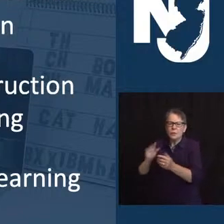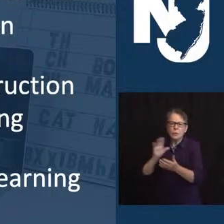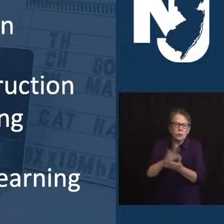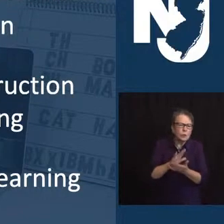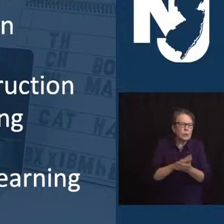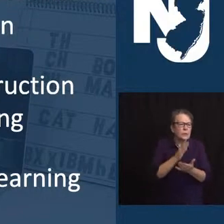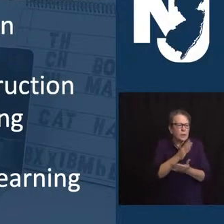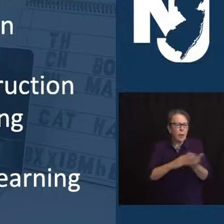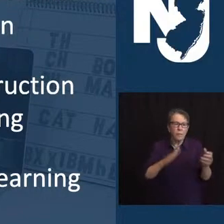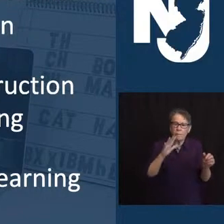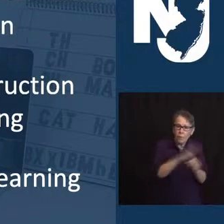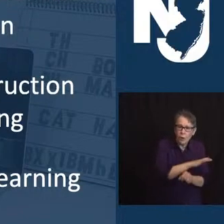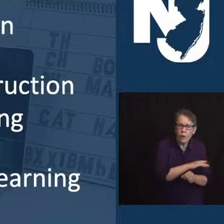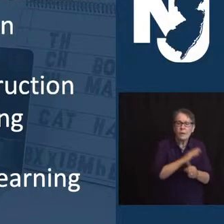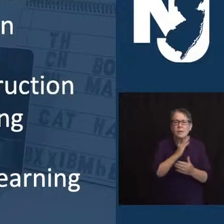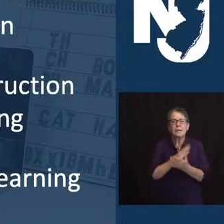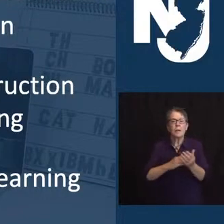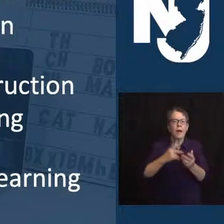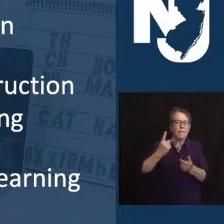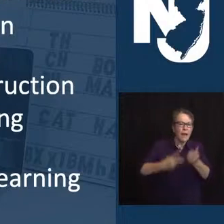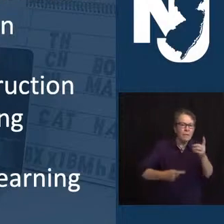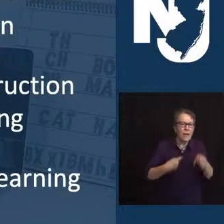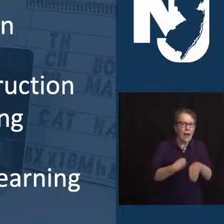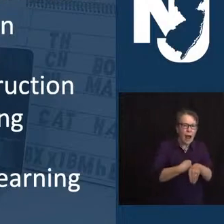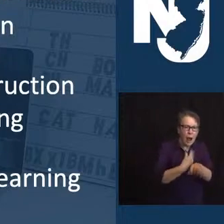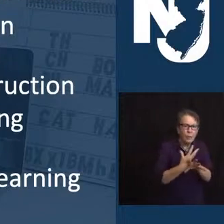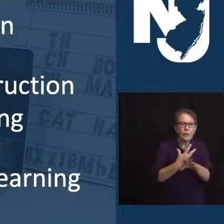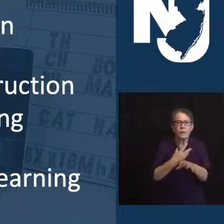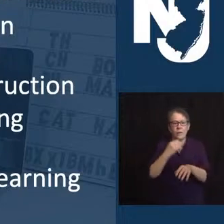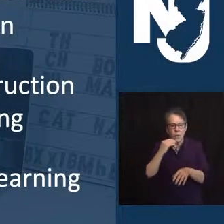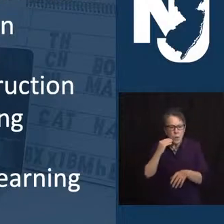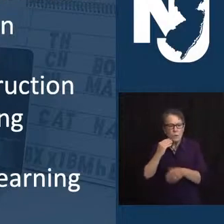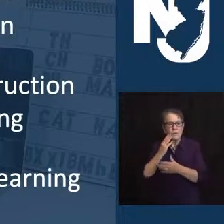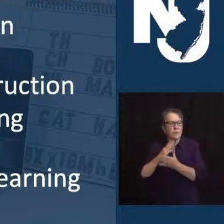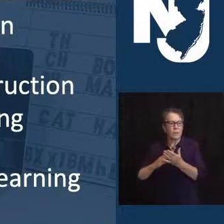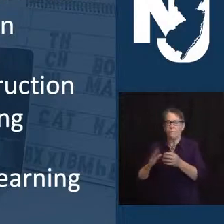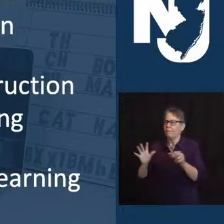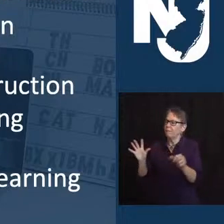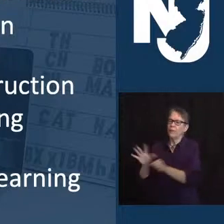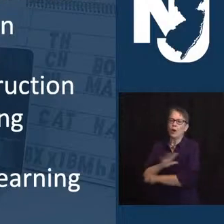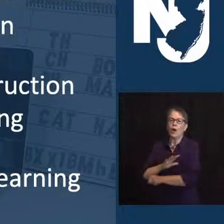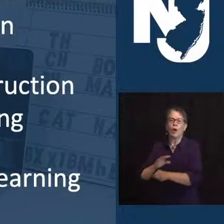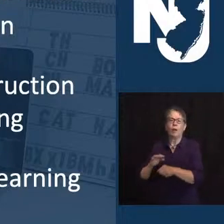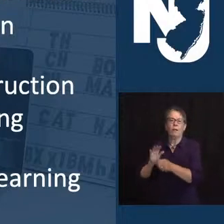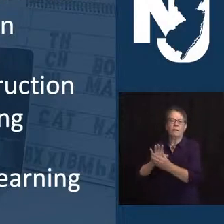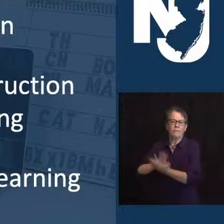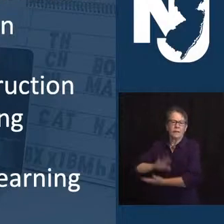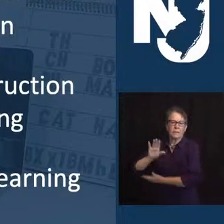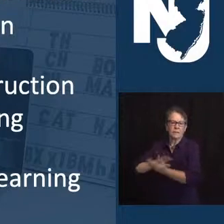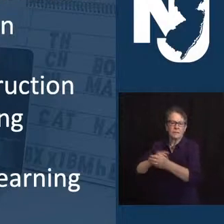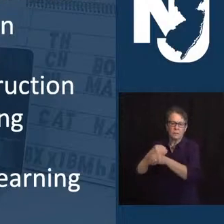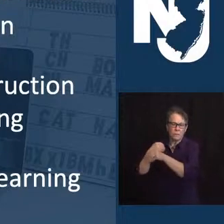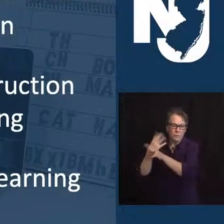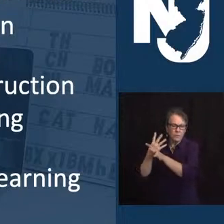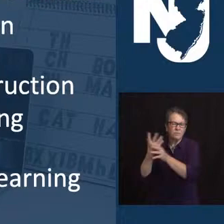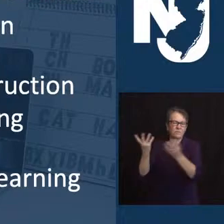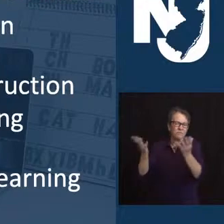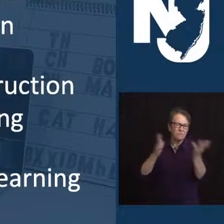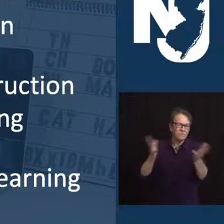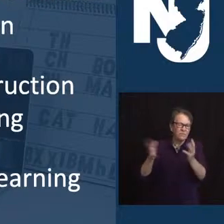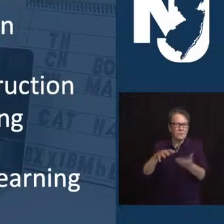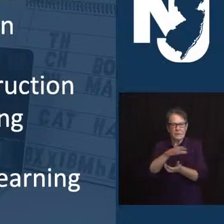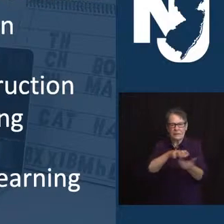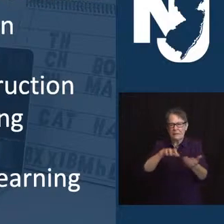unmistakable movement back into our classrooms, and I know that for students and educators, and for moms and dads and countless families, this is a